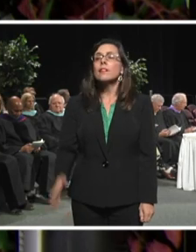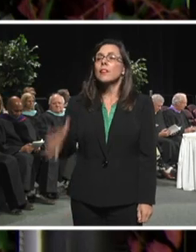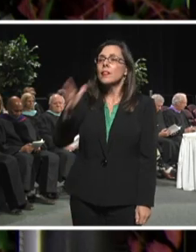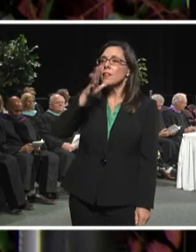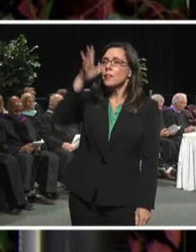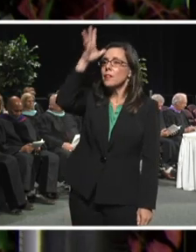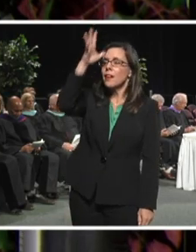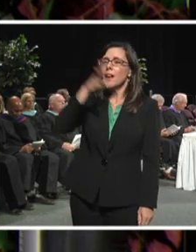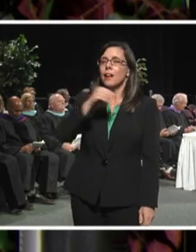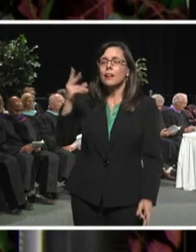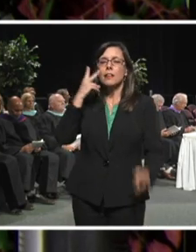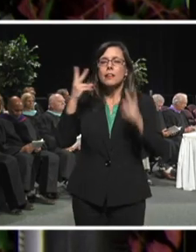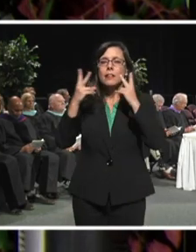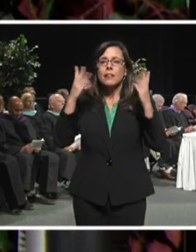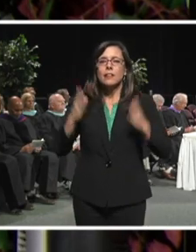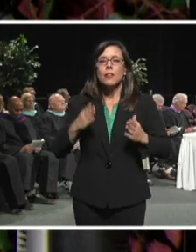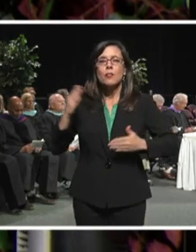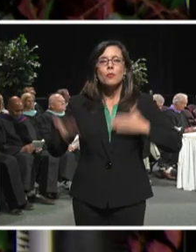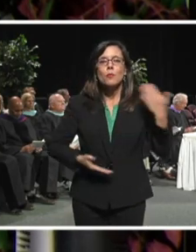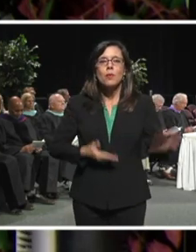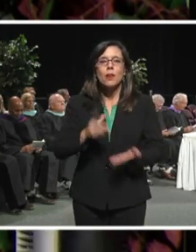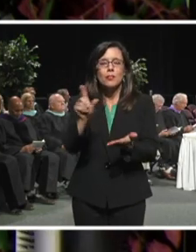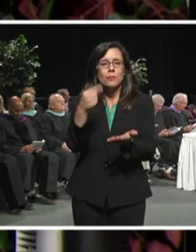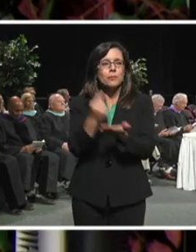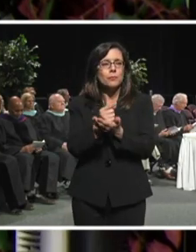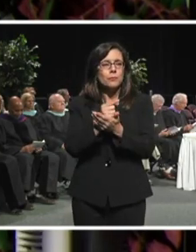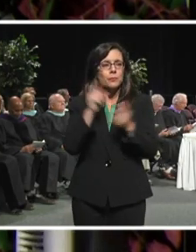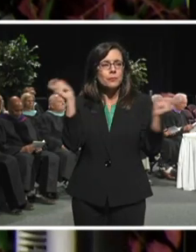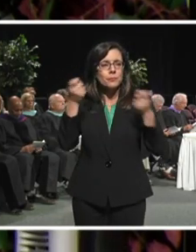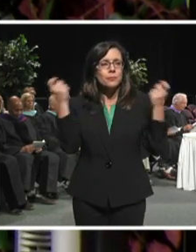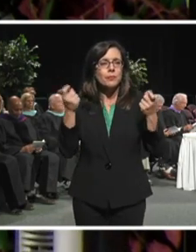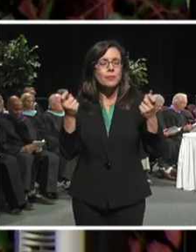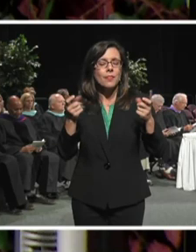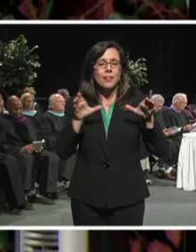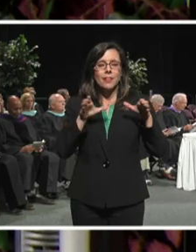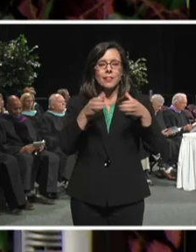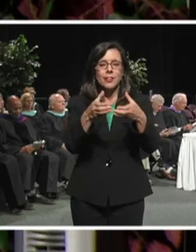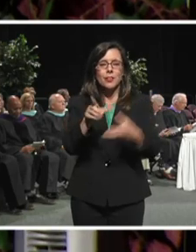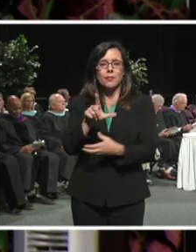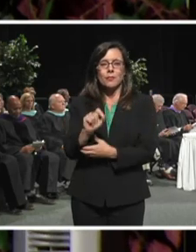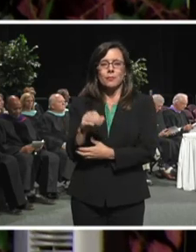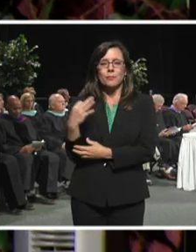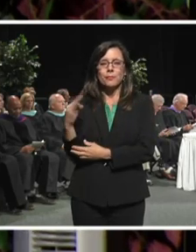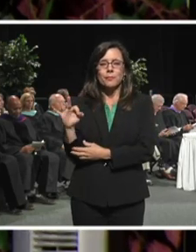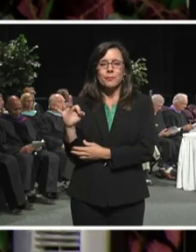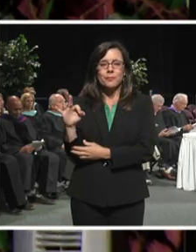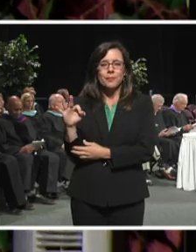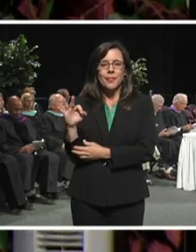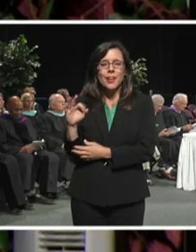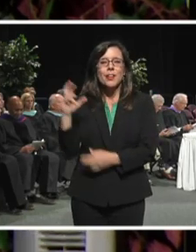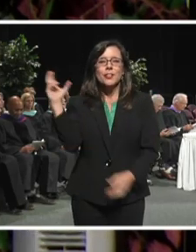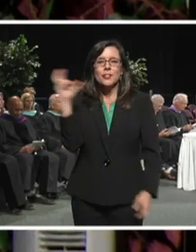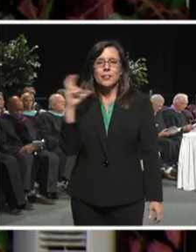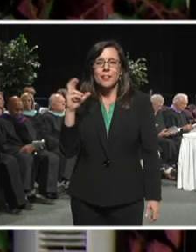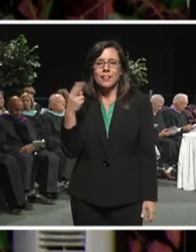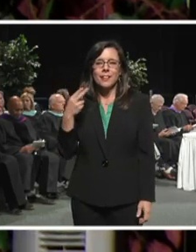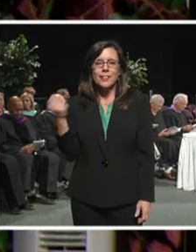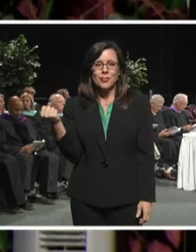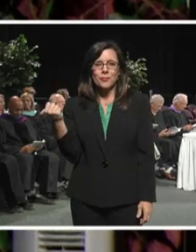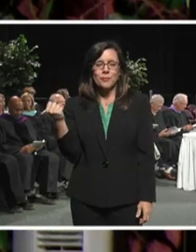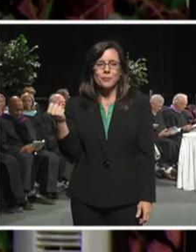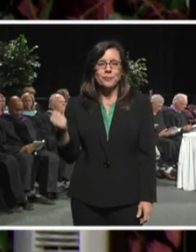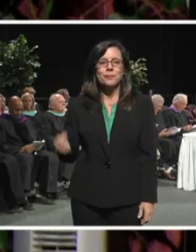Parents and guests, welcome to our commencement ceremony for the class of 2019 of Cypress Ridge High